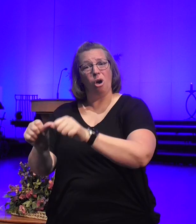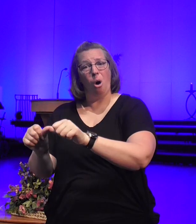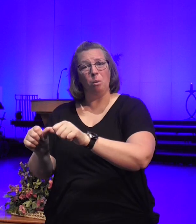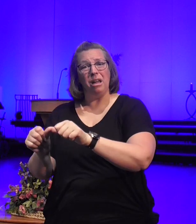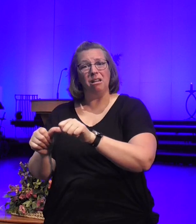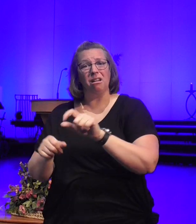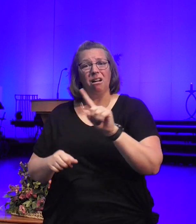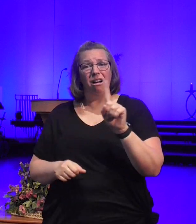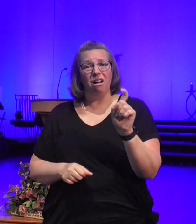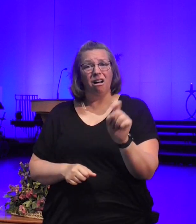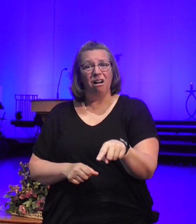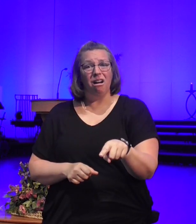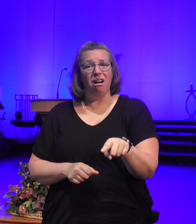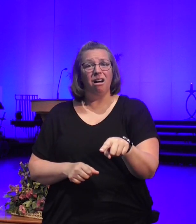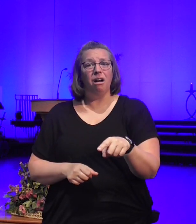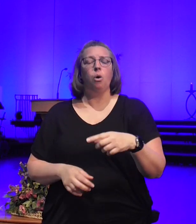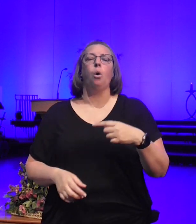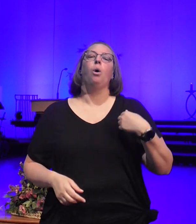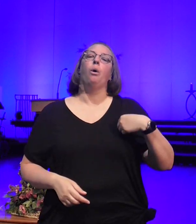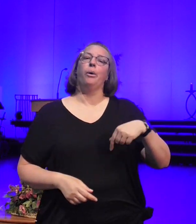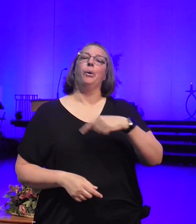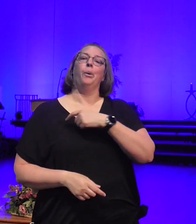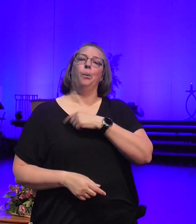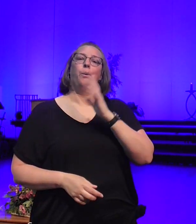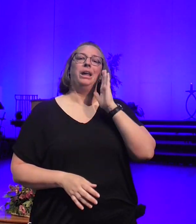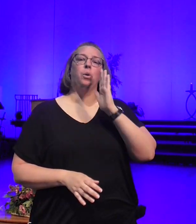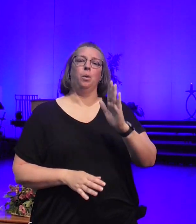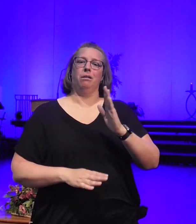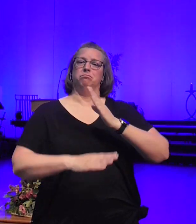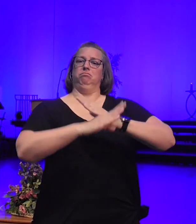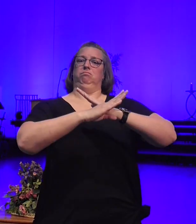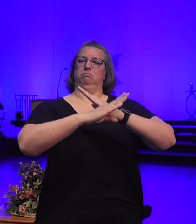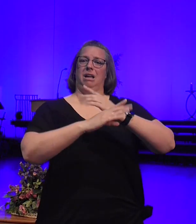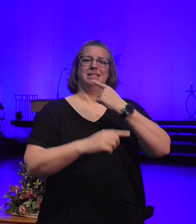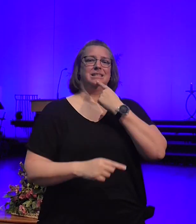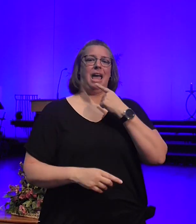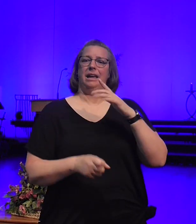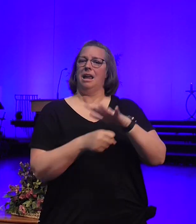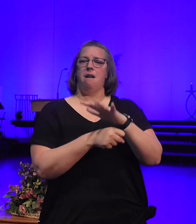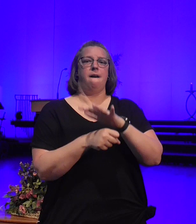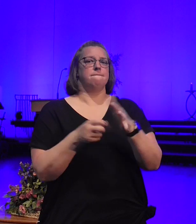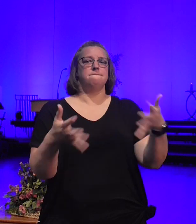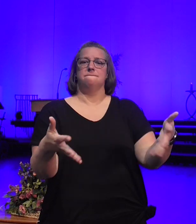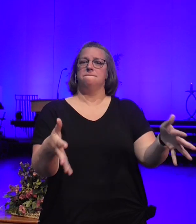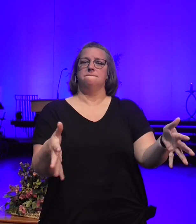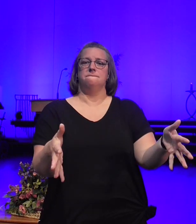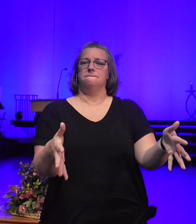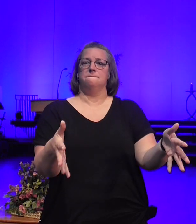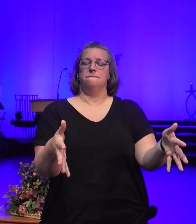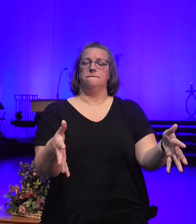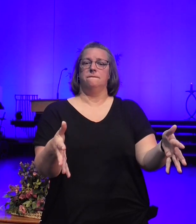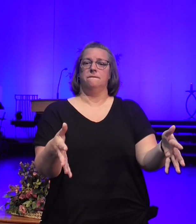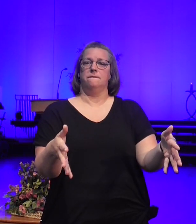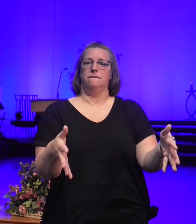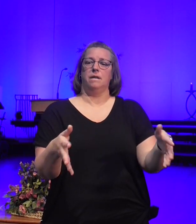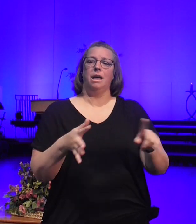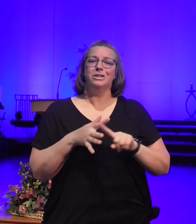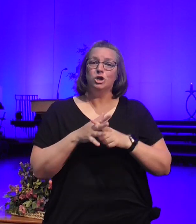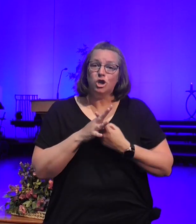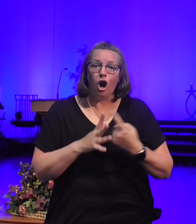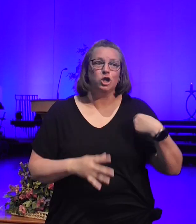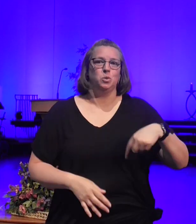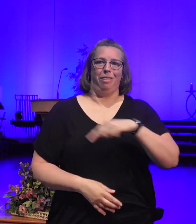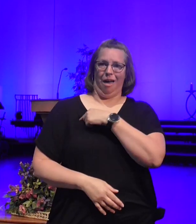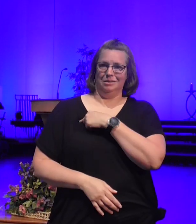that belonging history, or are we the people who are going to take a stand and say, enough? And it starts with